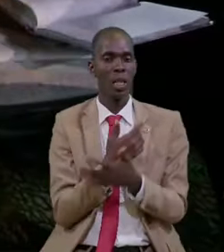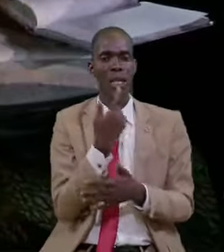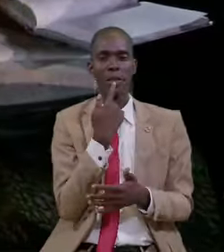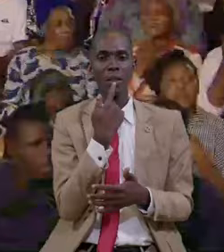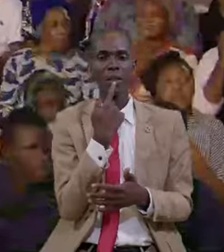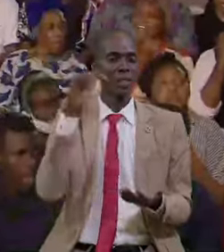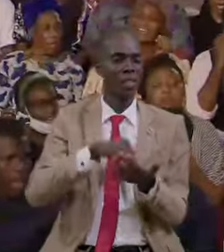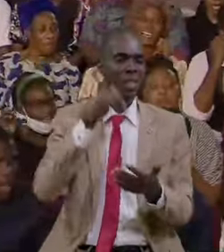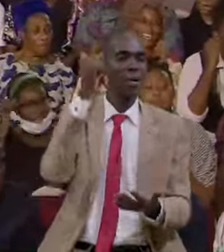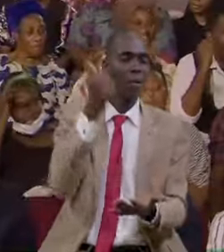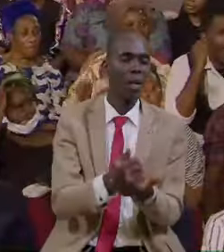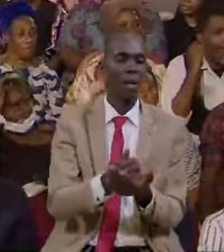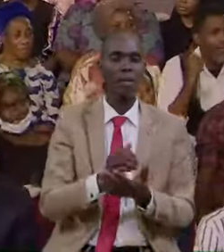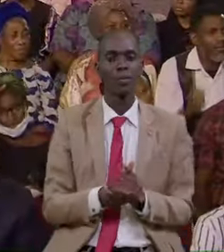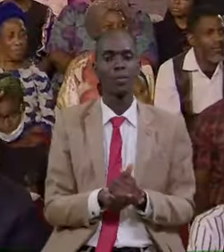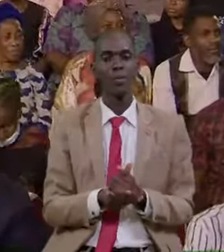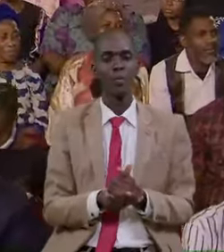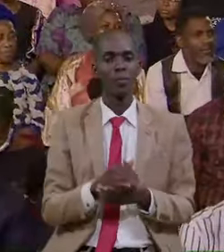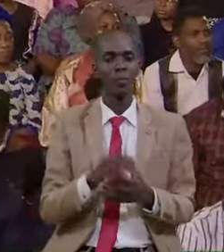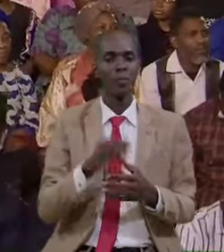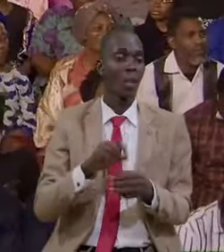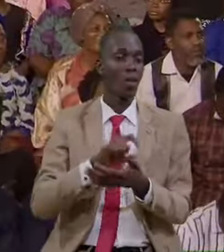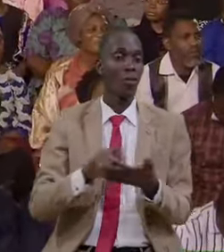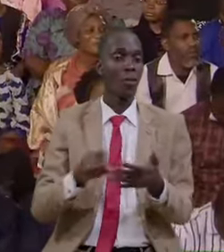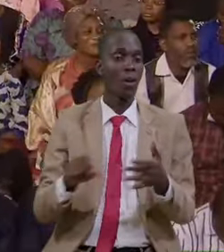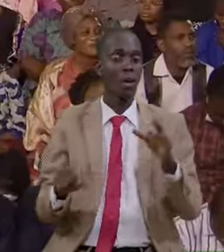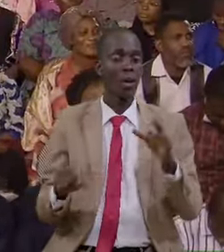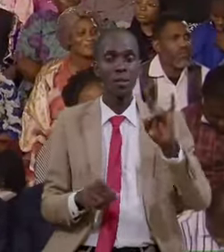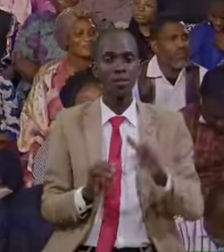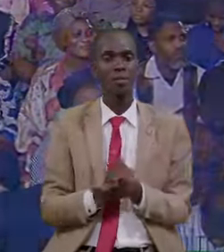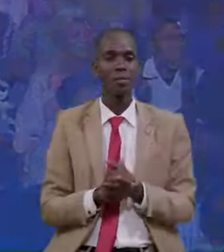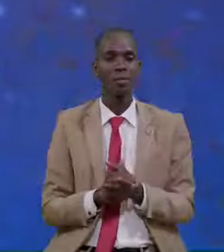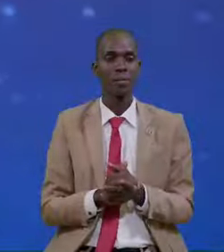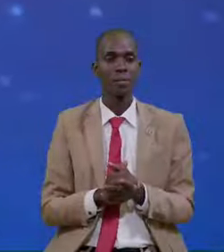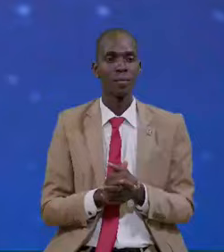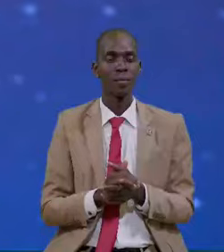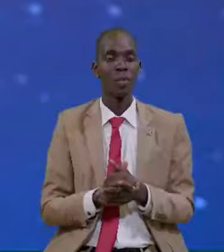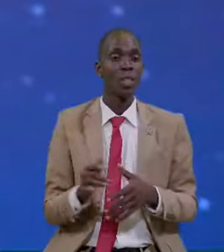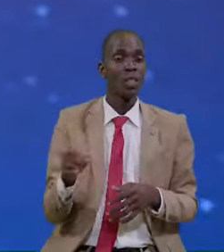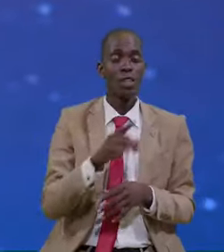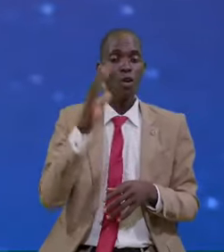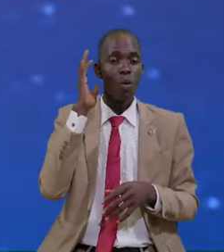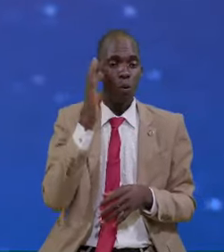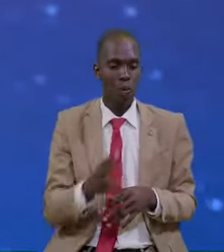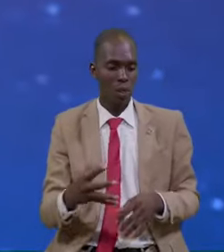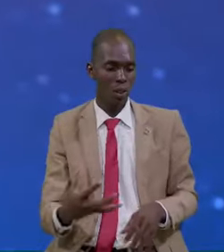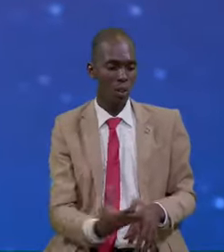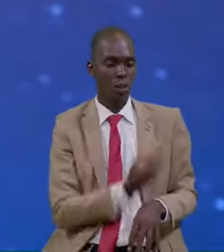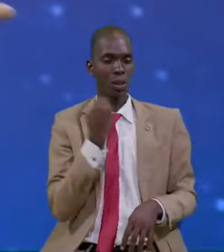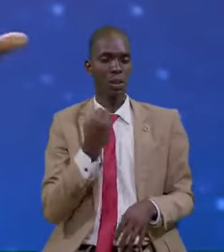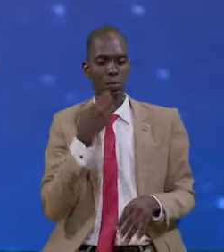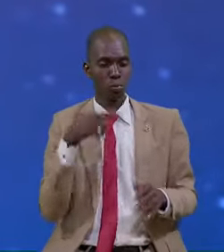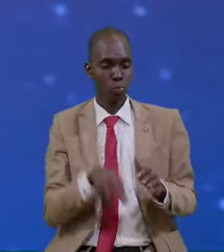Amen. Look at verse 18. In verse 18, they shall take up serpents, not